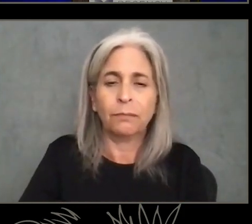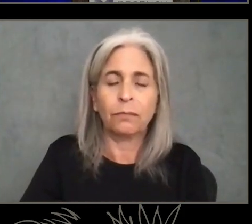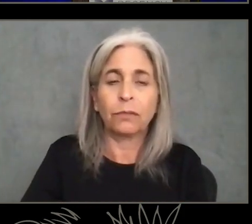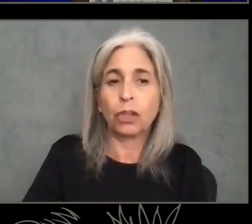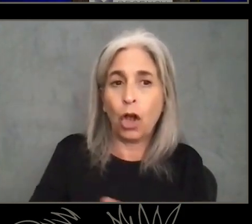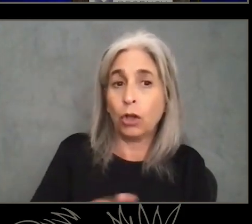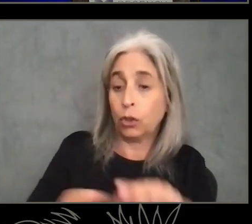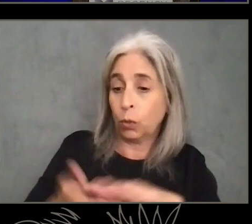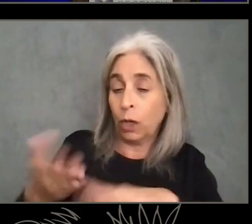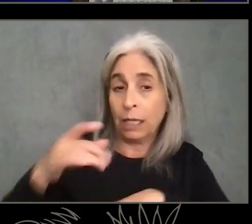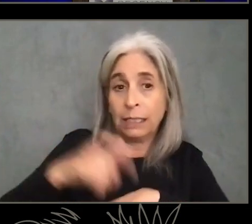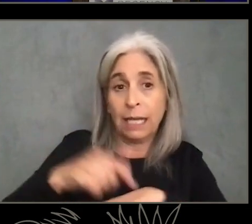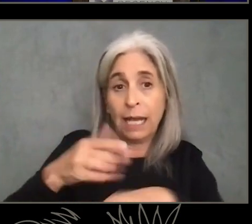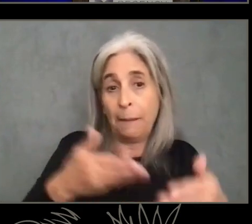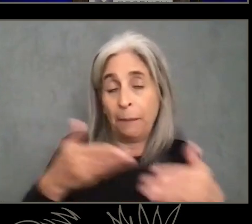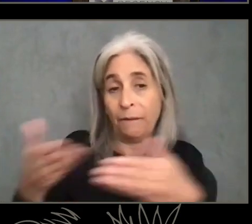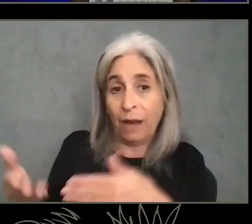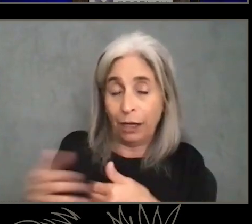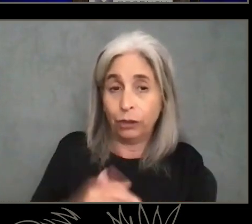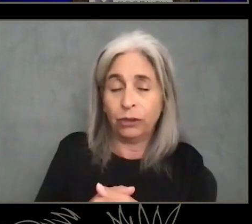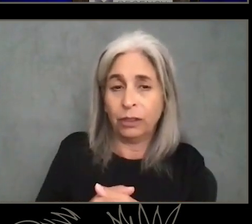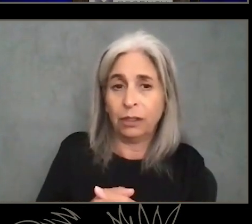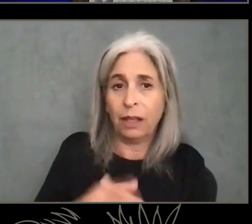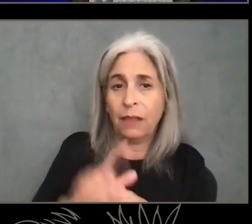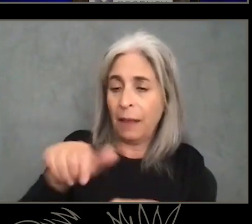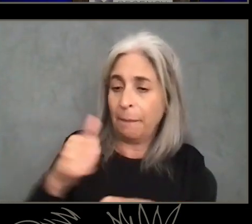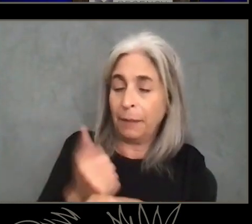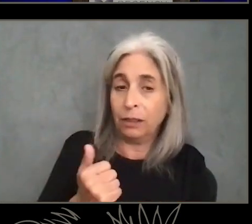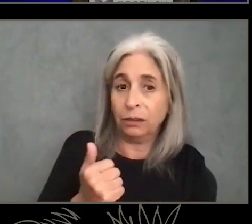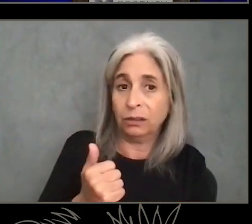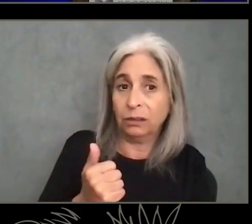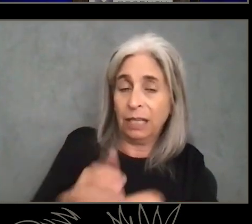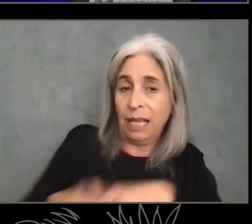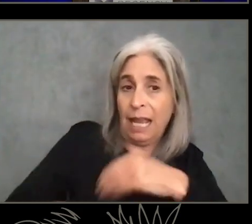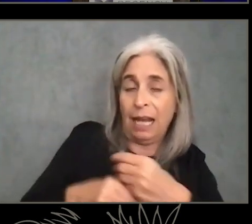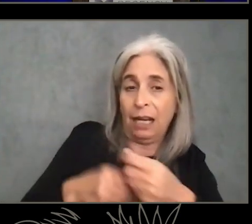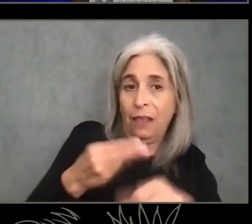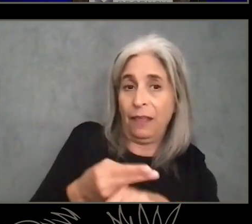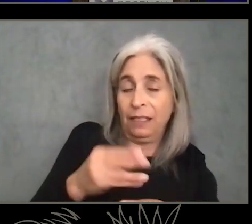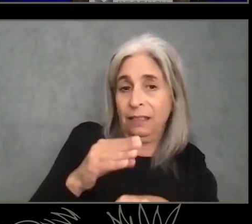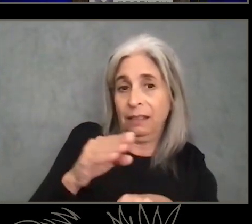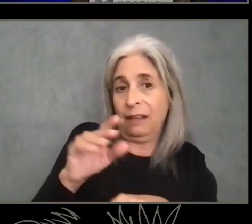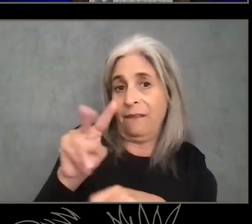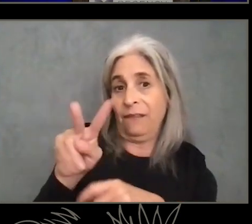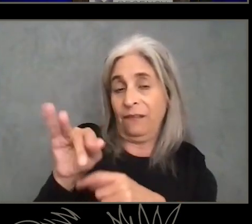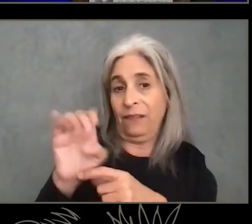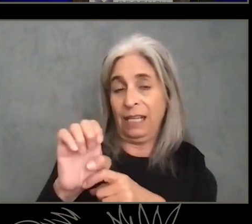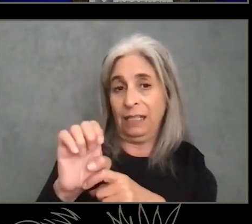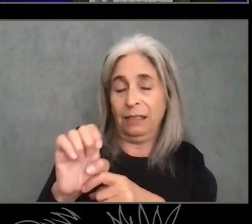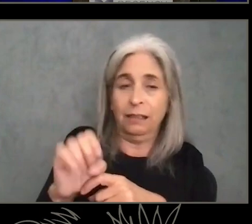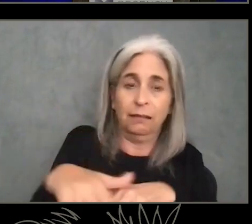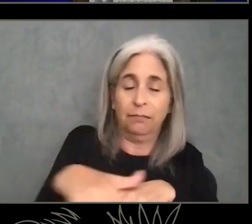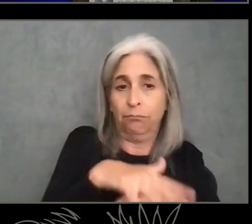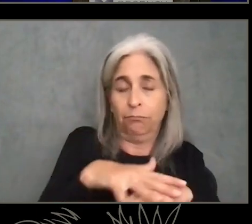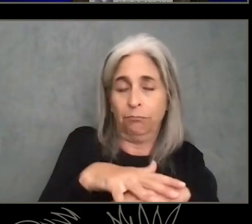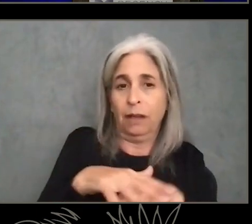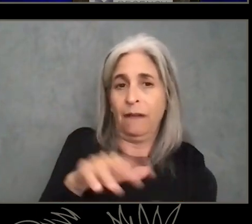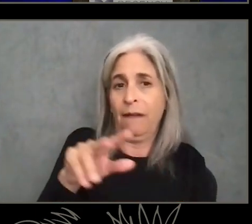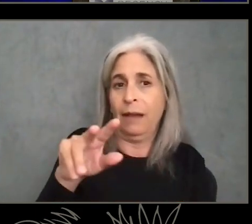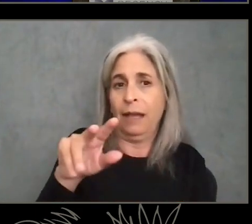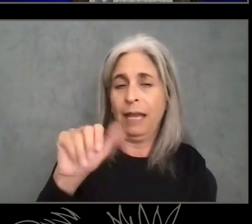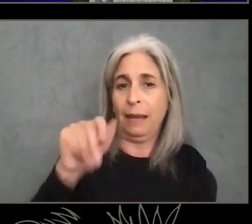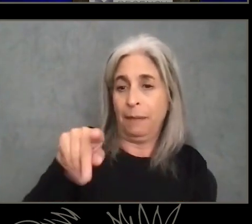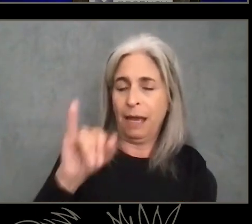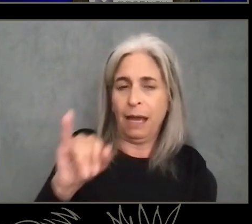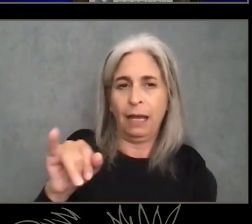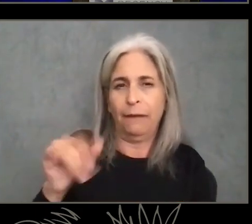There's also runtime providers that build on top of this Vite environment API. One example of those